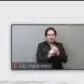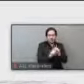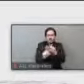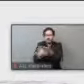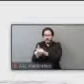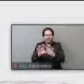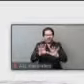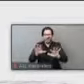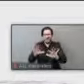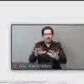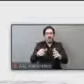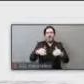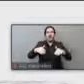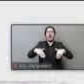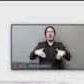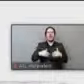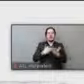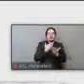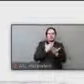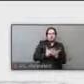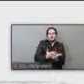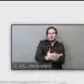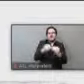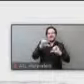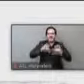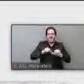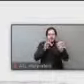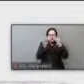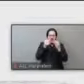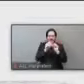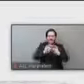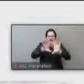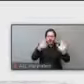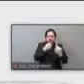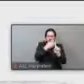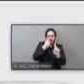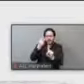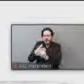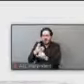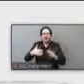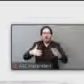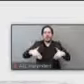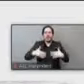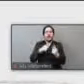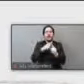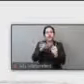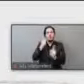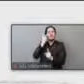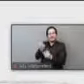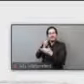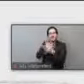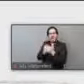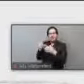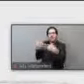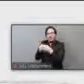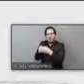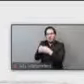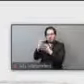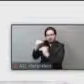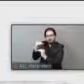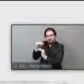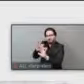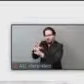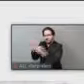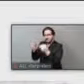more cases in New Mexico of the B117 mutation. Those are contained. No South African or